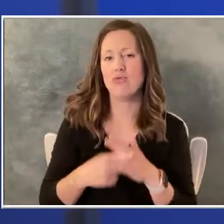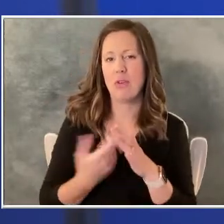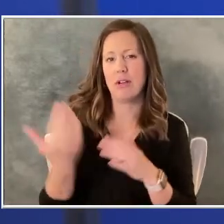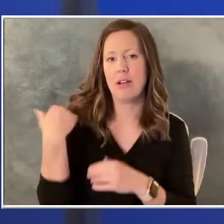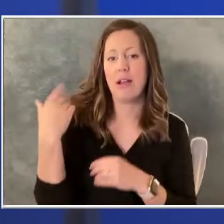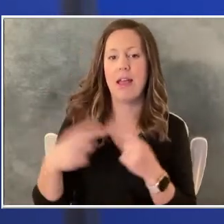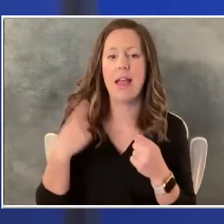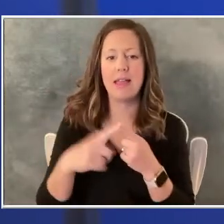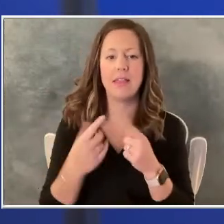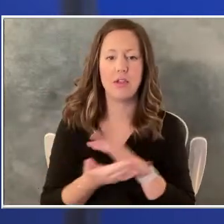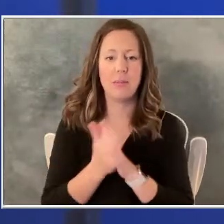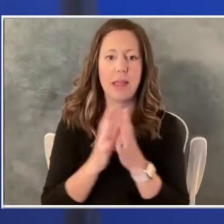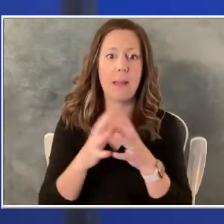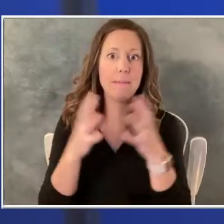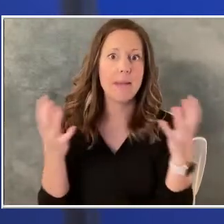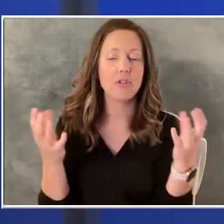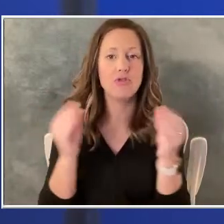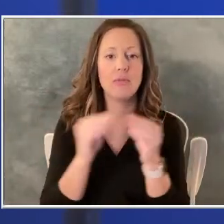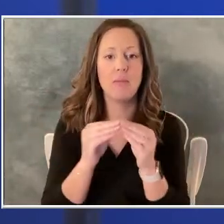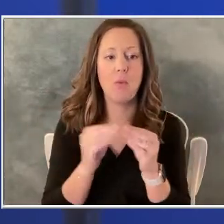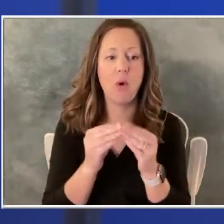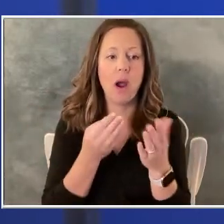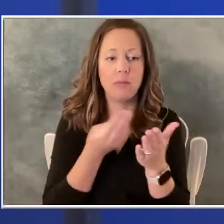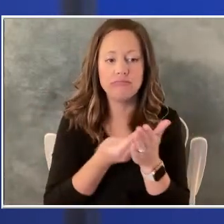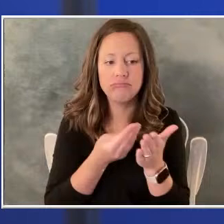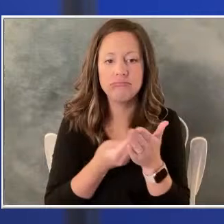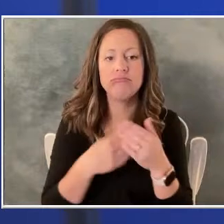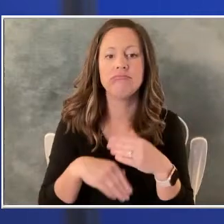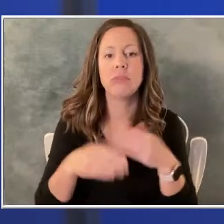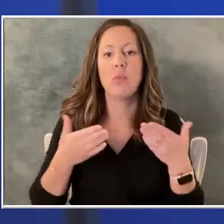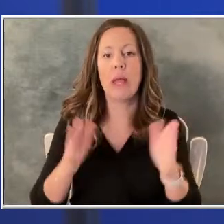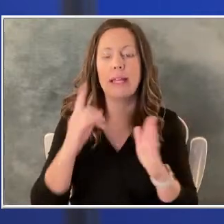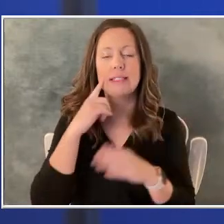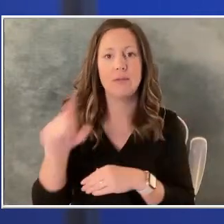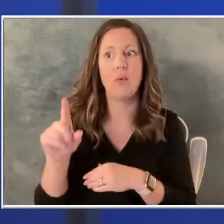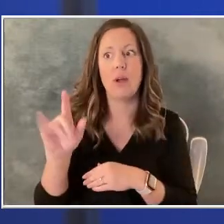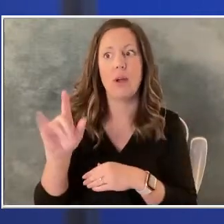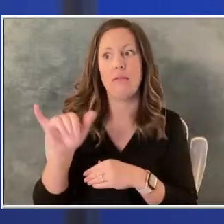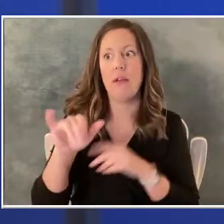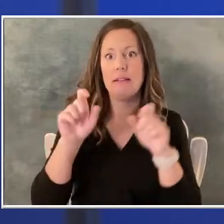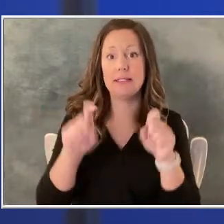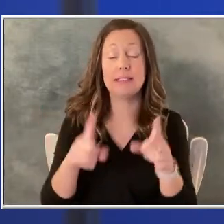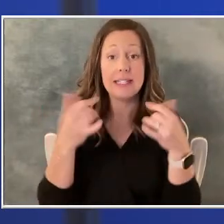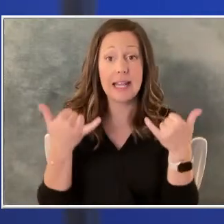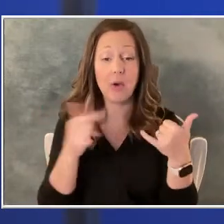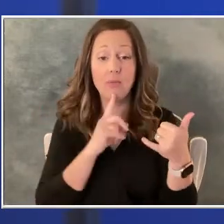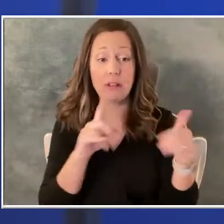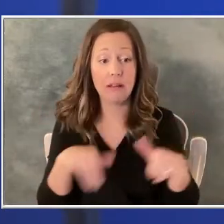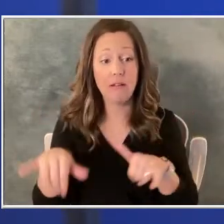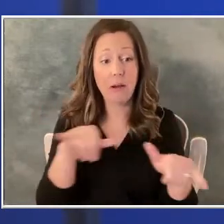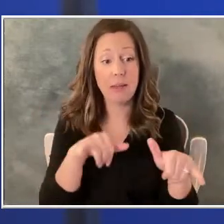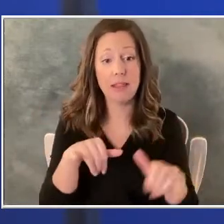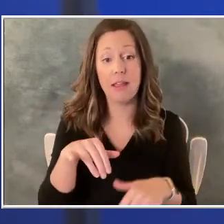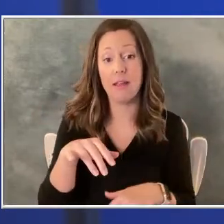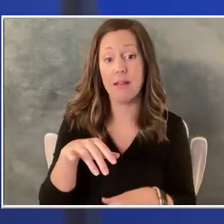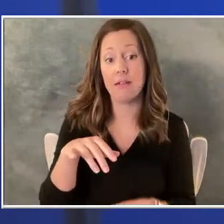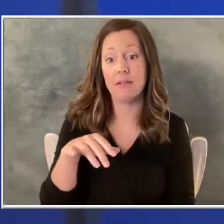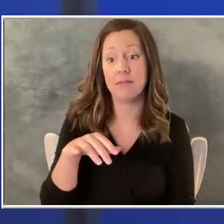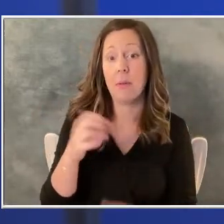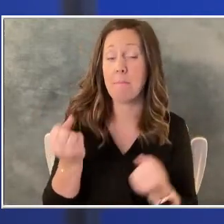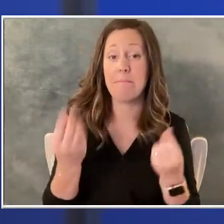more economical ways to do gene testing. We now test commonly 44 or 88 genes for